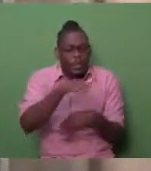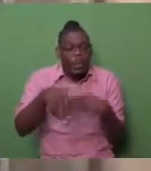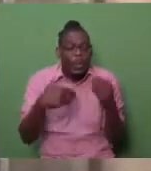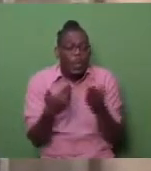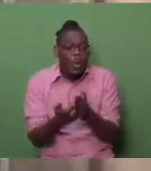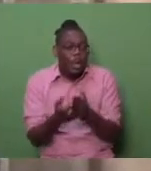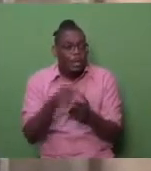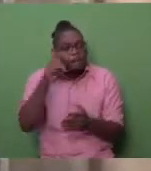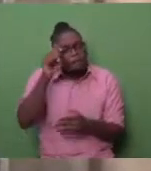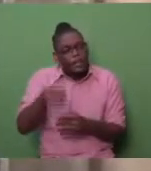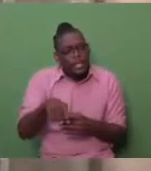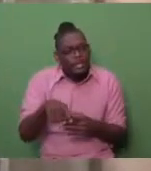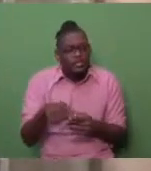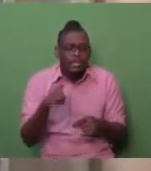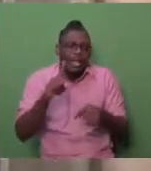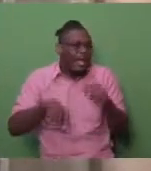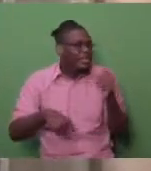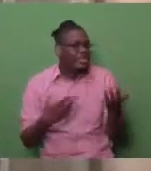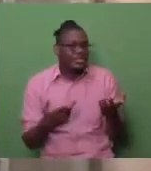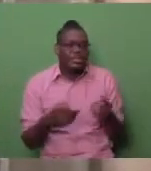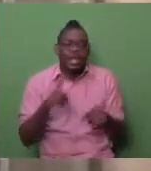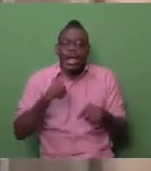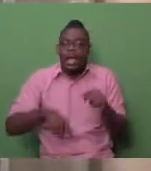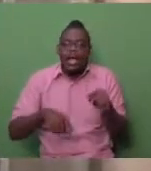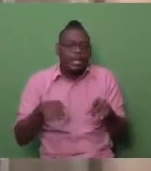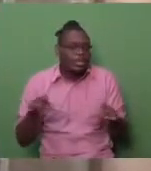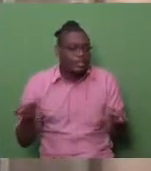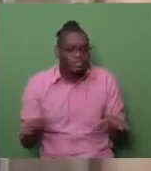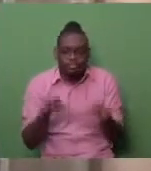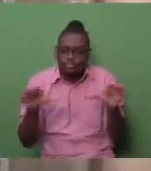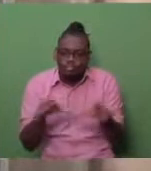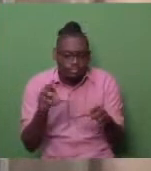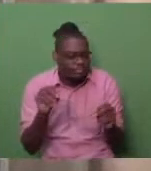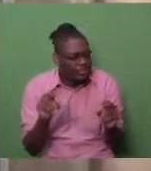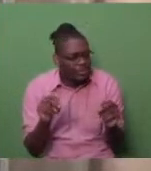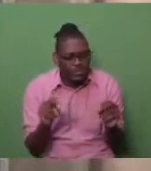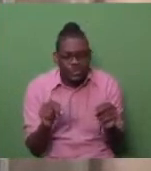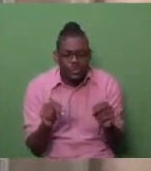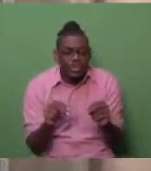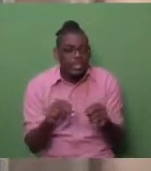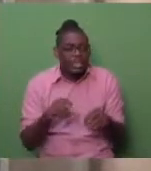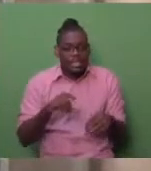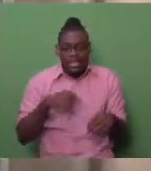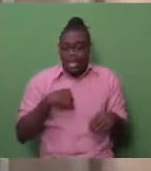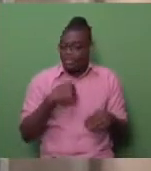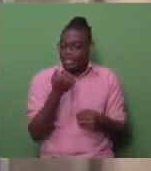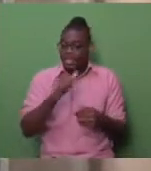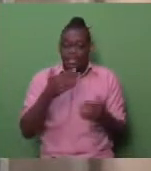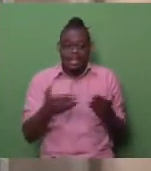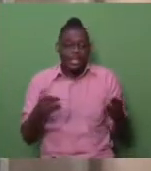demand. They wouldn't be able to perform. What he meant to say was, we have no money,